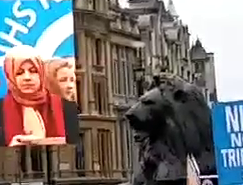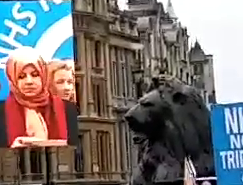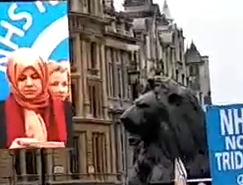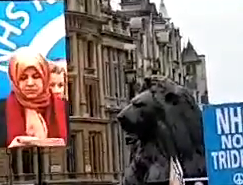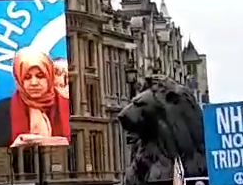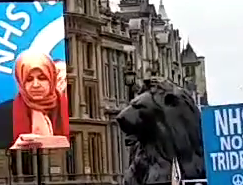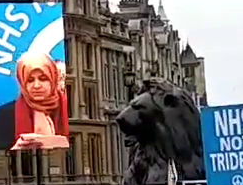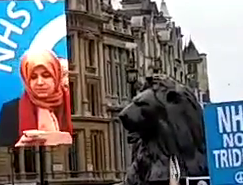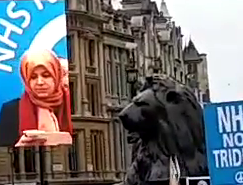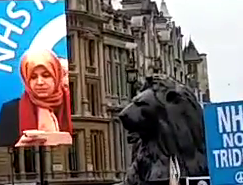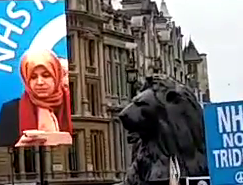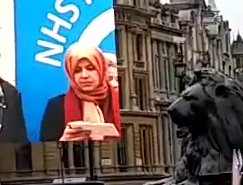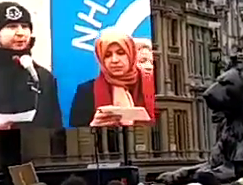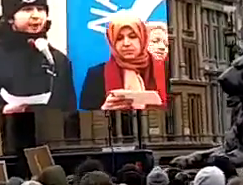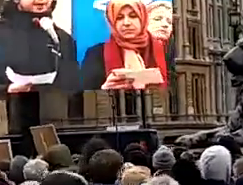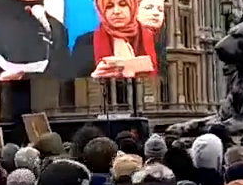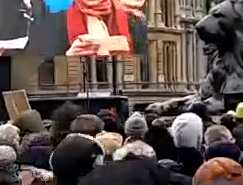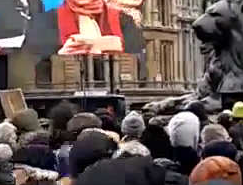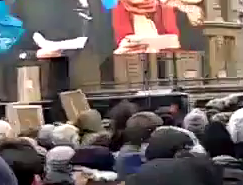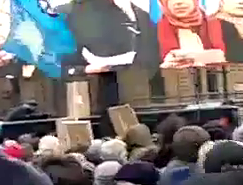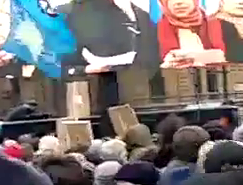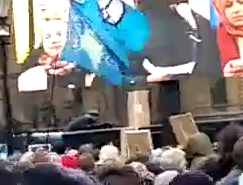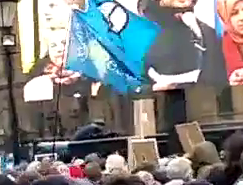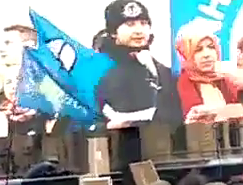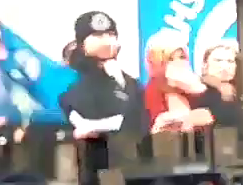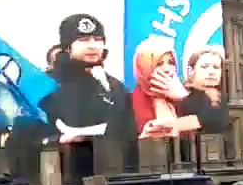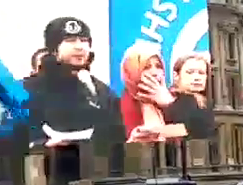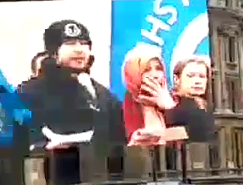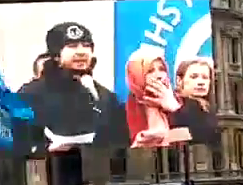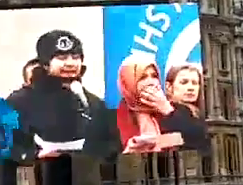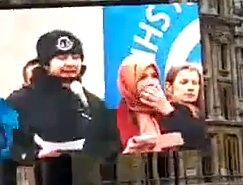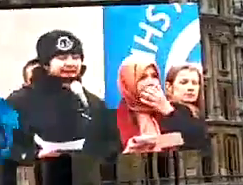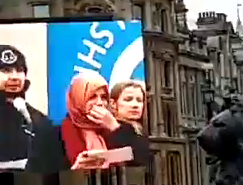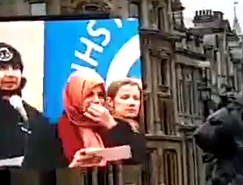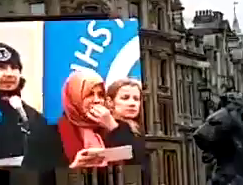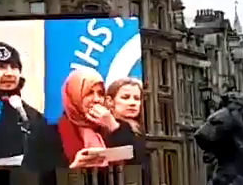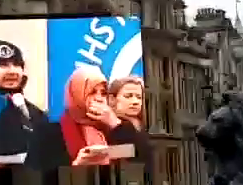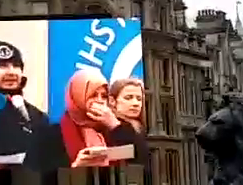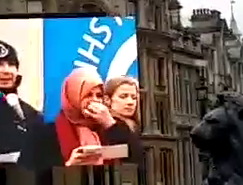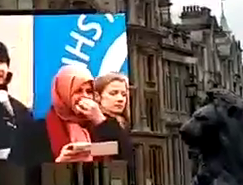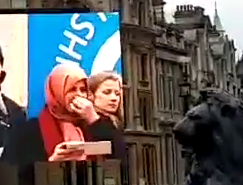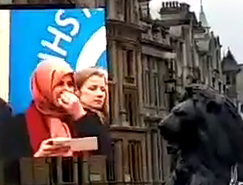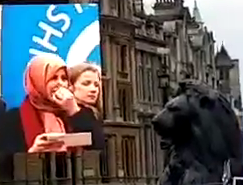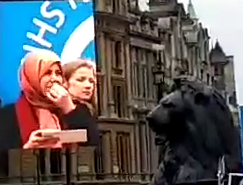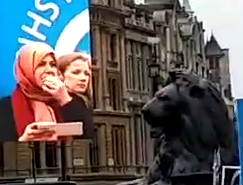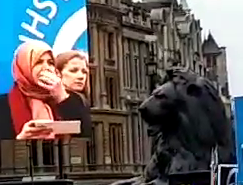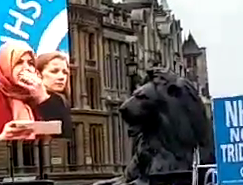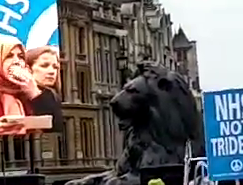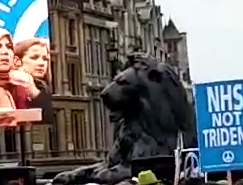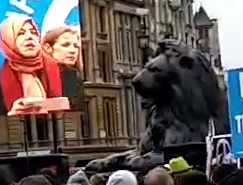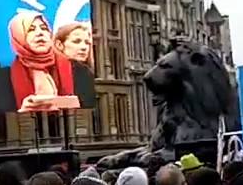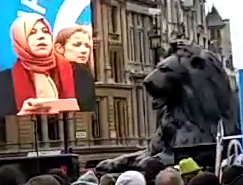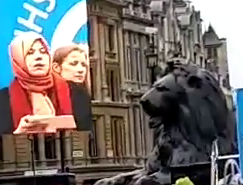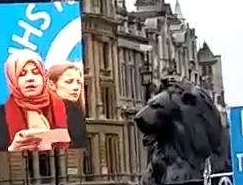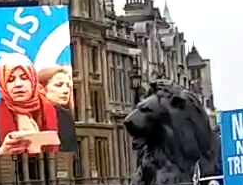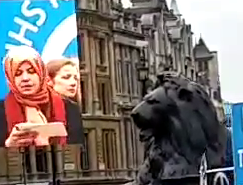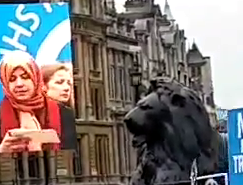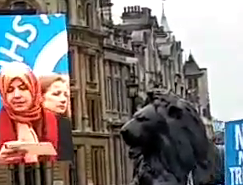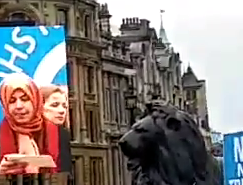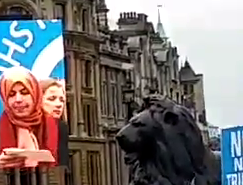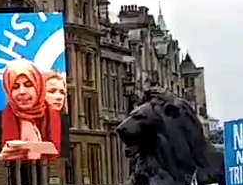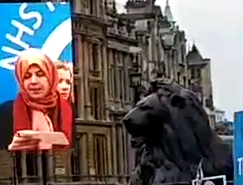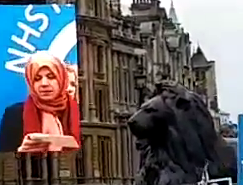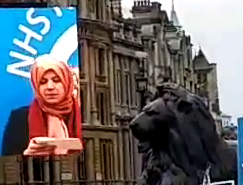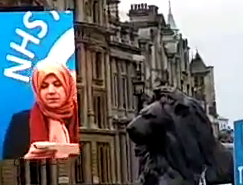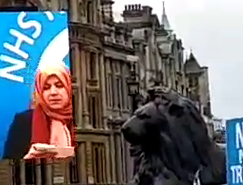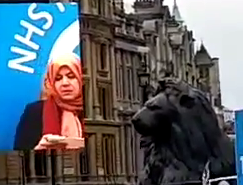destruction. A weapon designed for and that can only be used for indiscriminate killing of innocents and civilians. A weapon